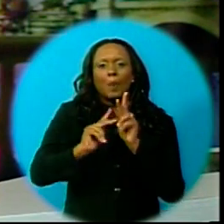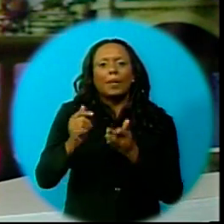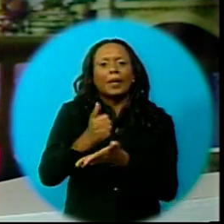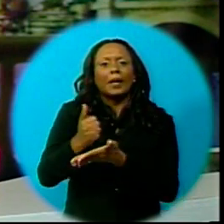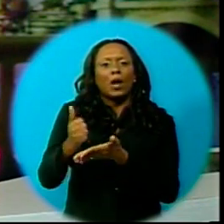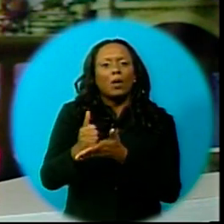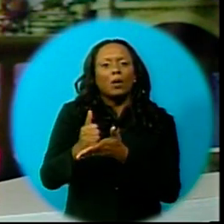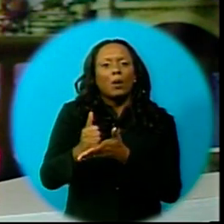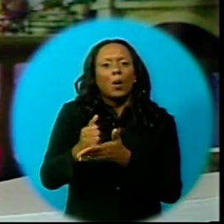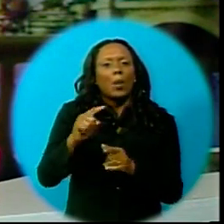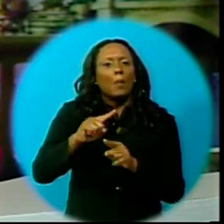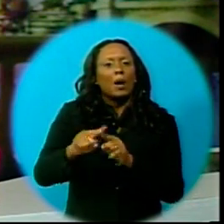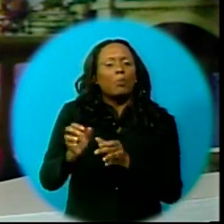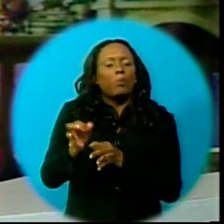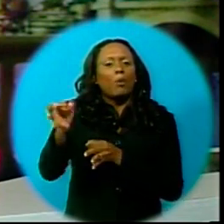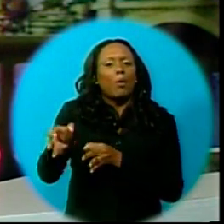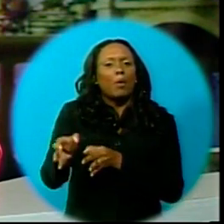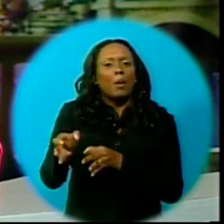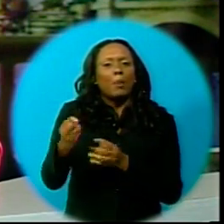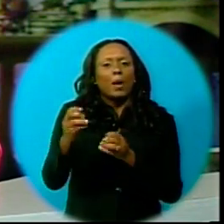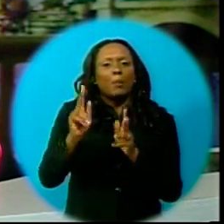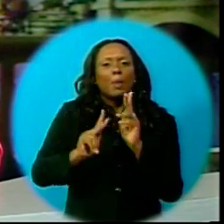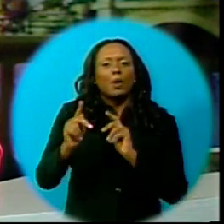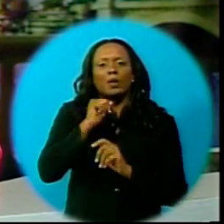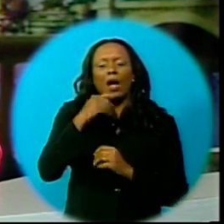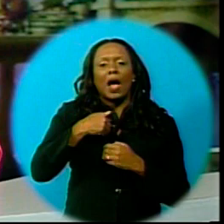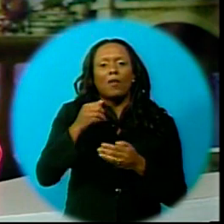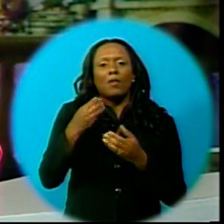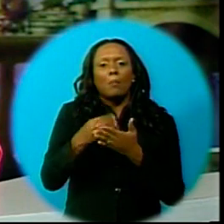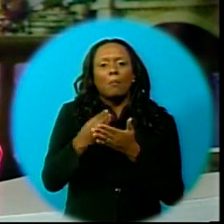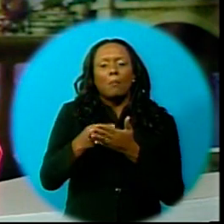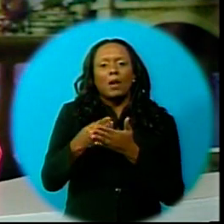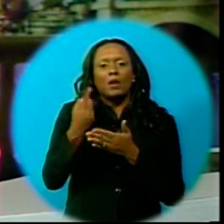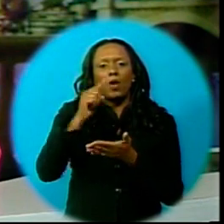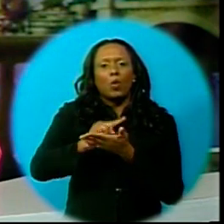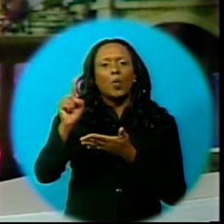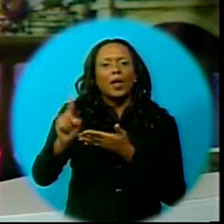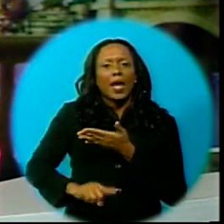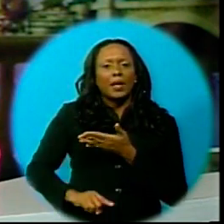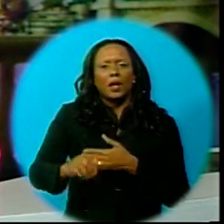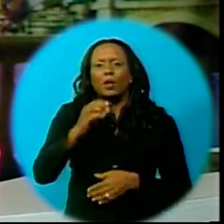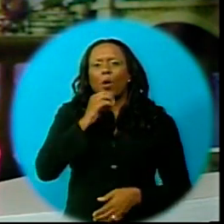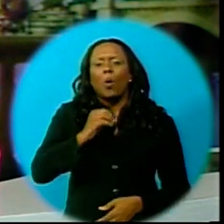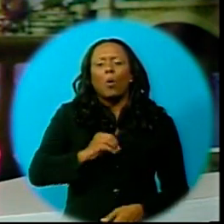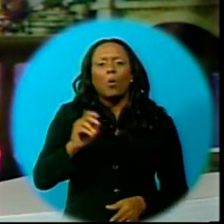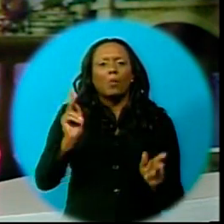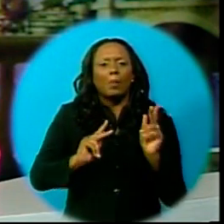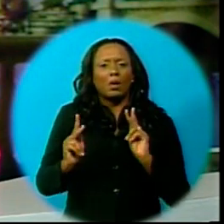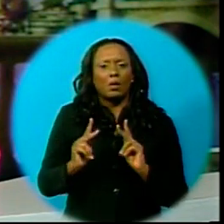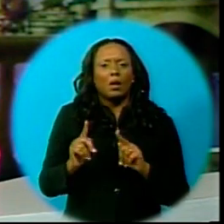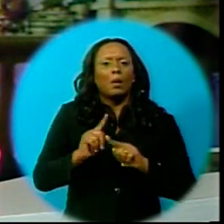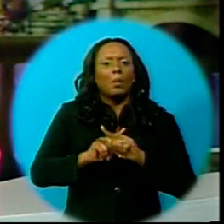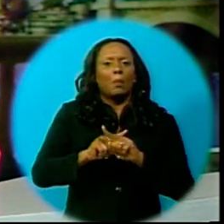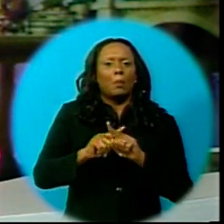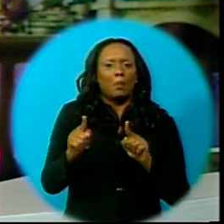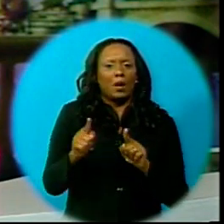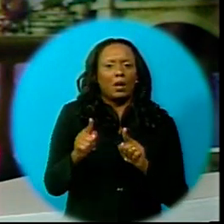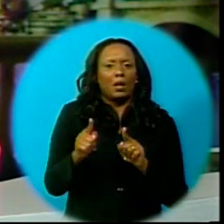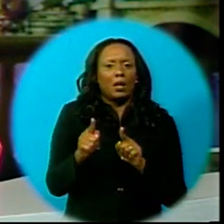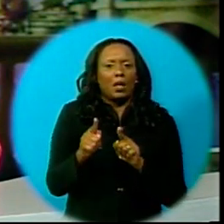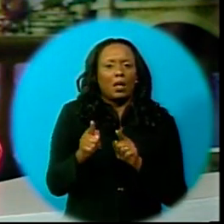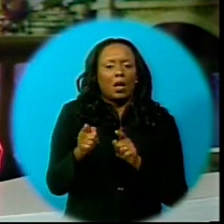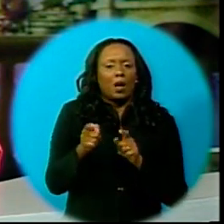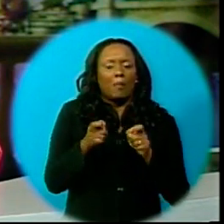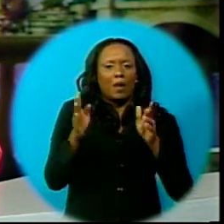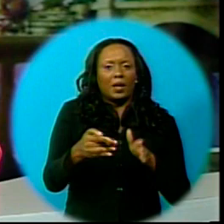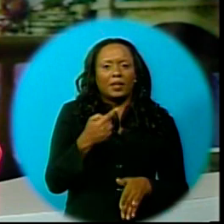the island without money over the weekend. But Marketing and Research Officer at the NIS, Derek Lowe, tells CBC News